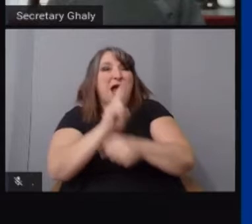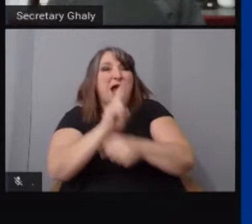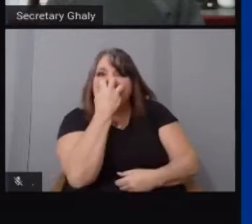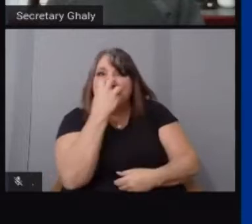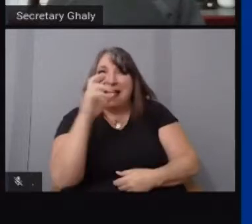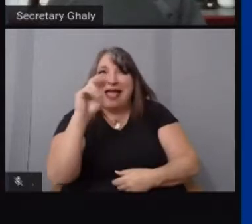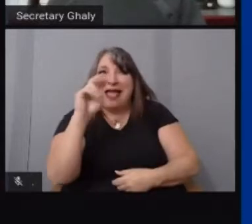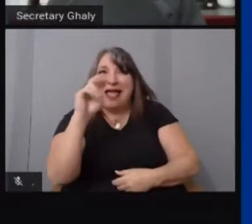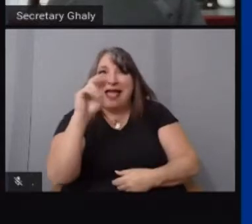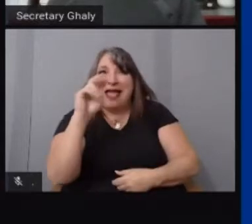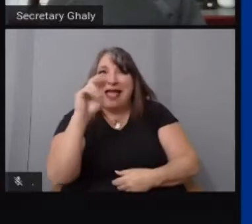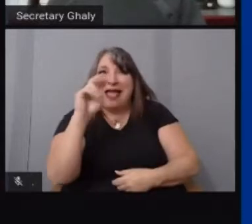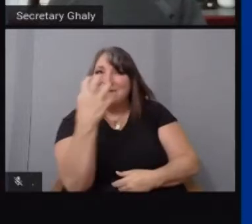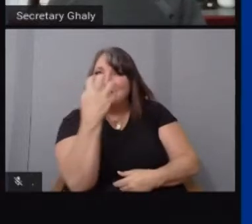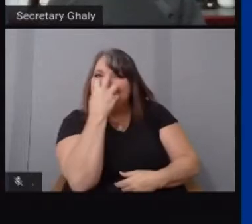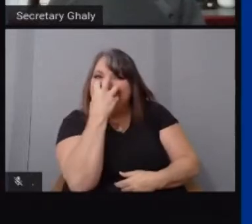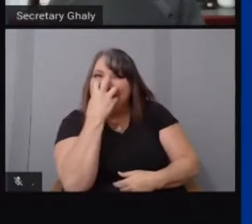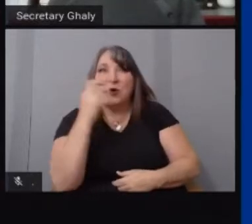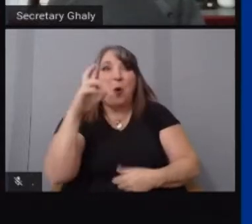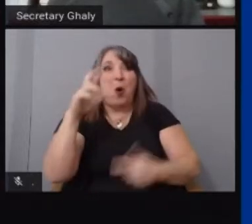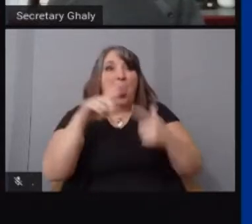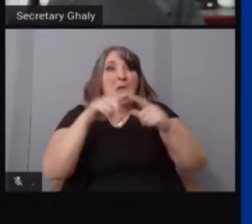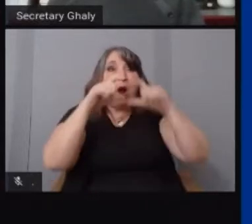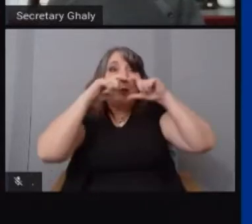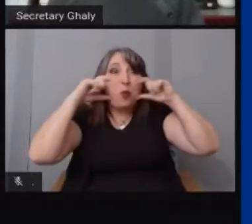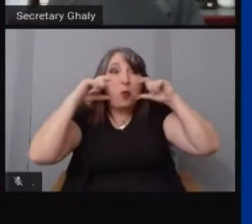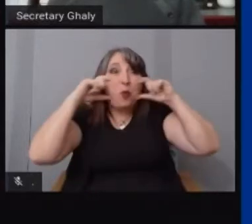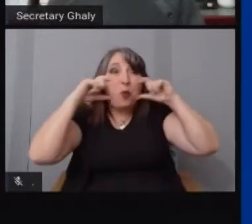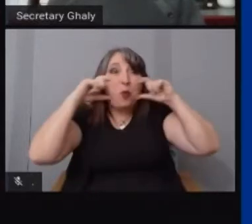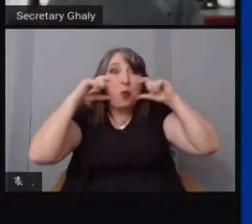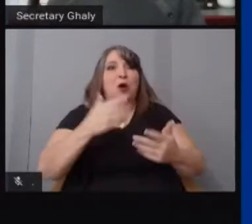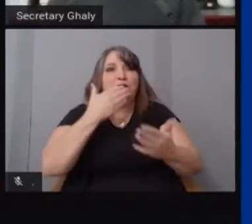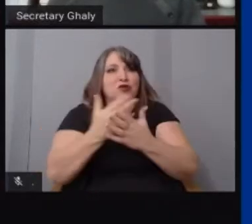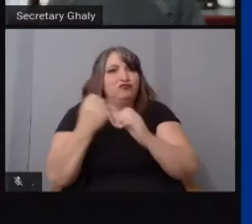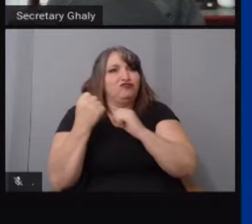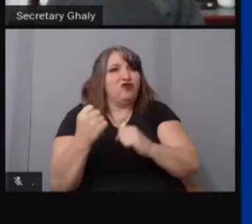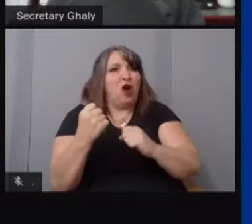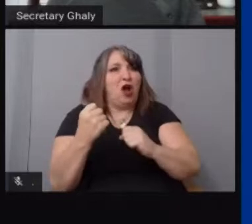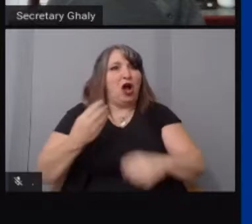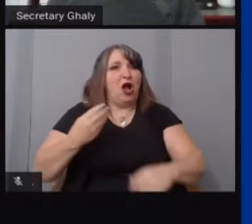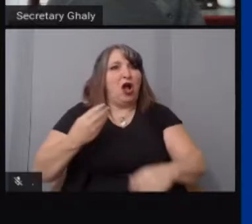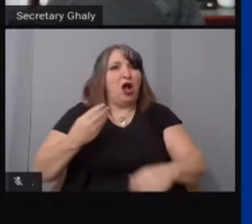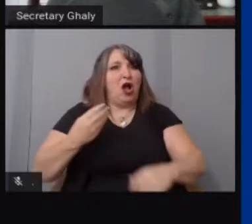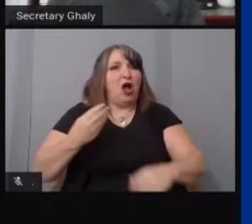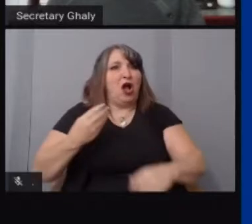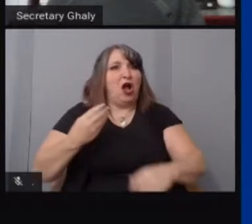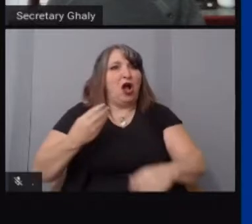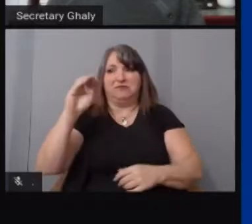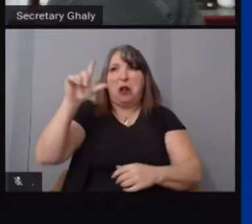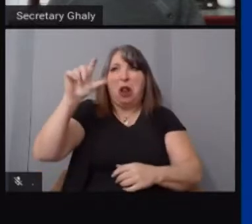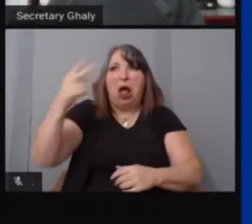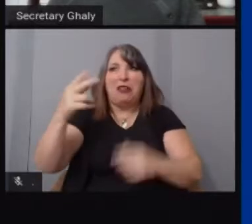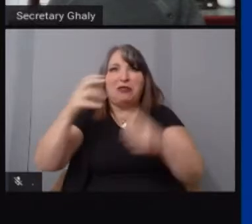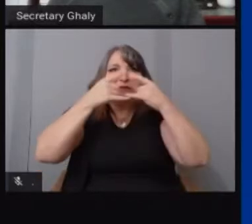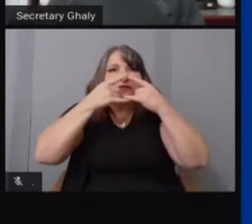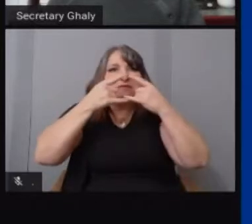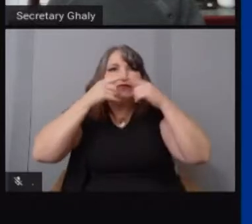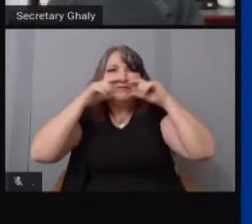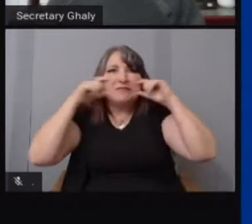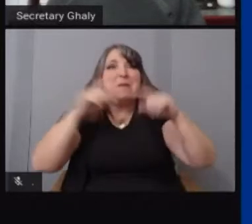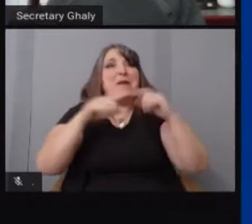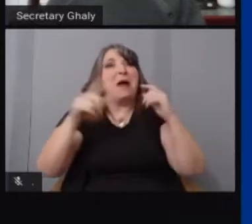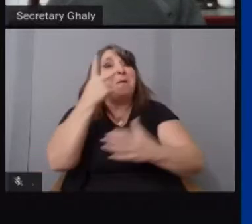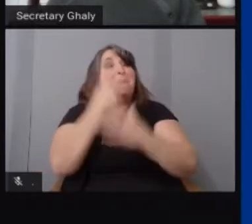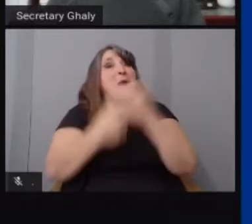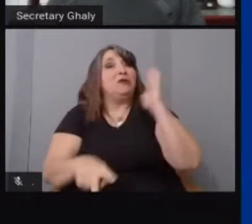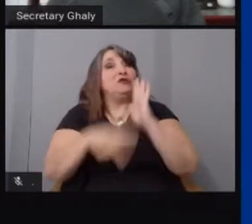is sufficient in many, many settings and for many, many individuals, but having that added protection of a surgical mask can make a